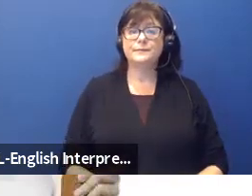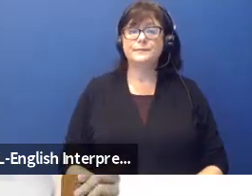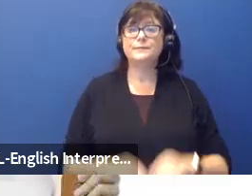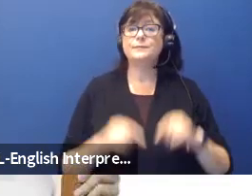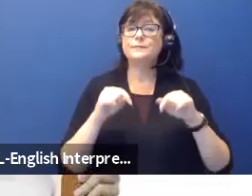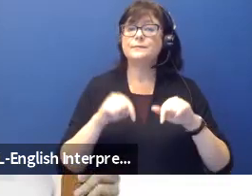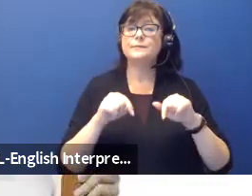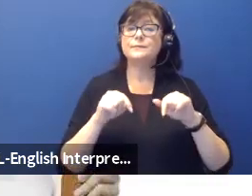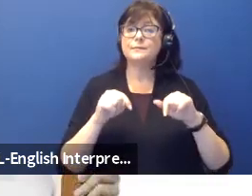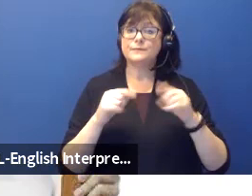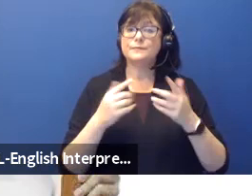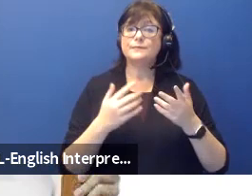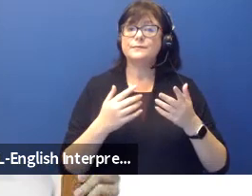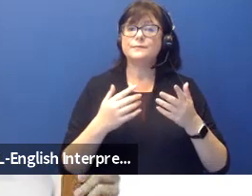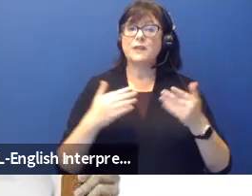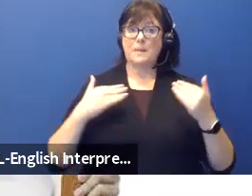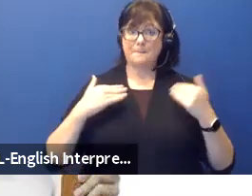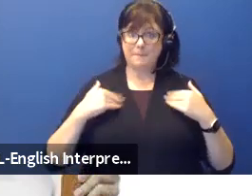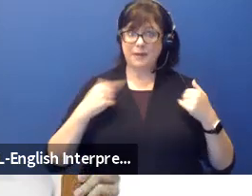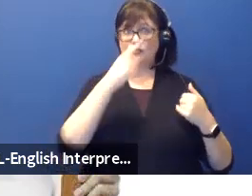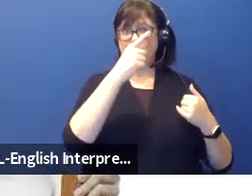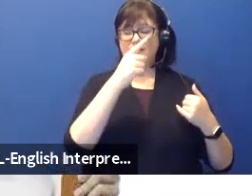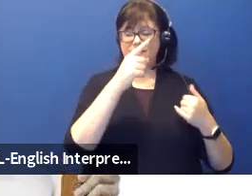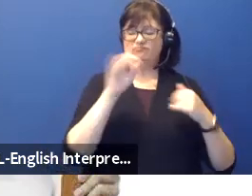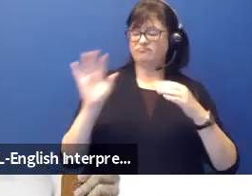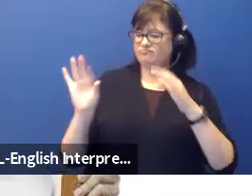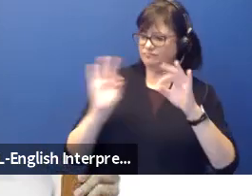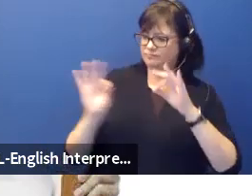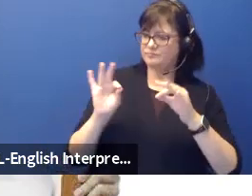as most important in our performance as service providers.